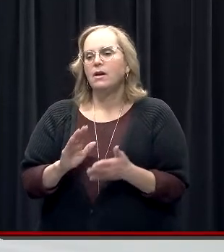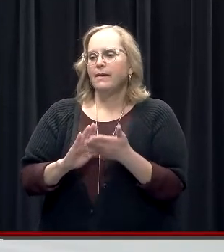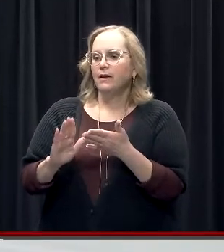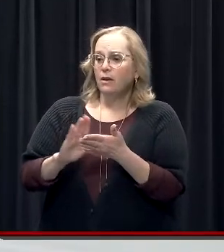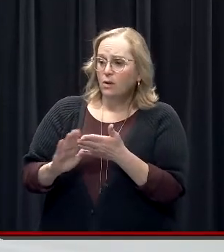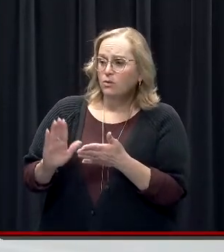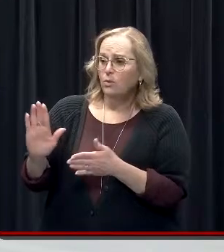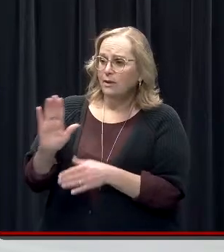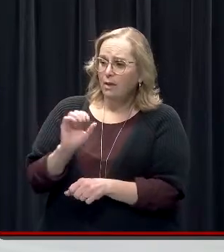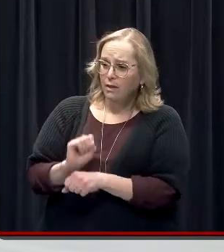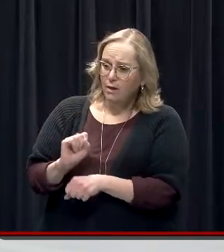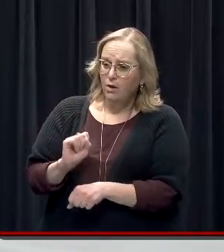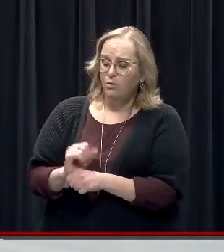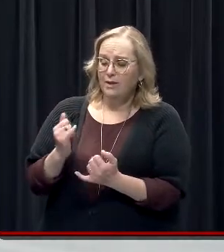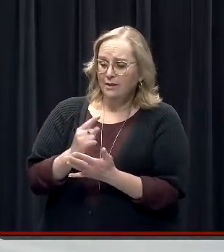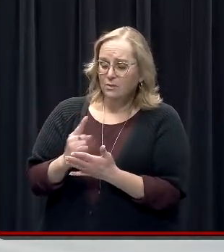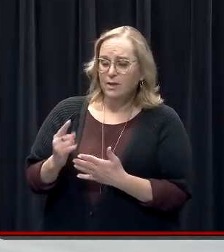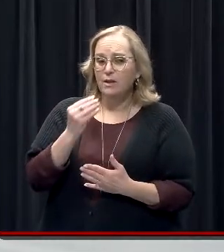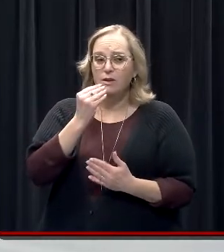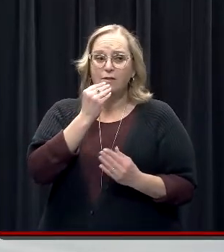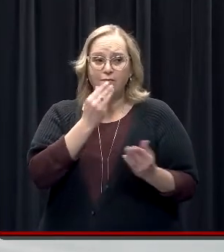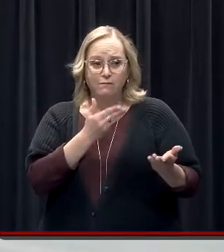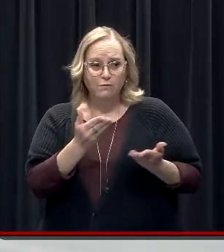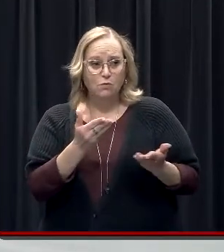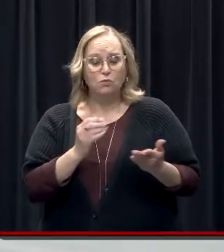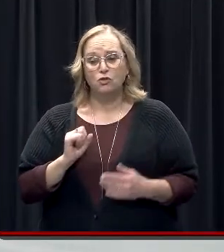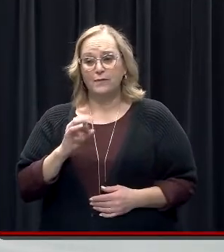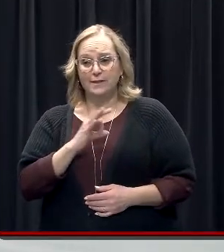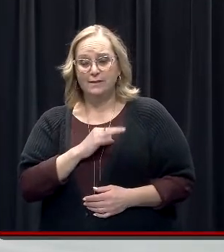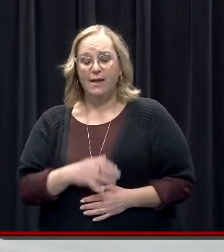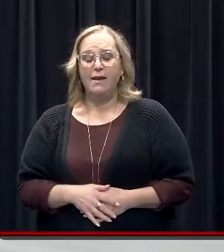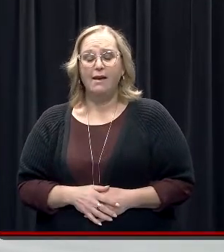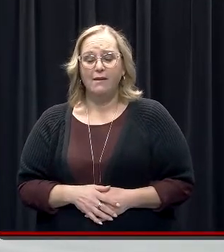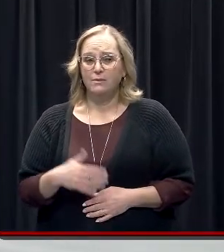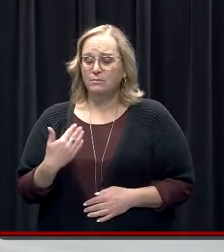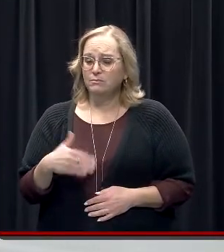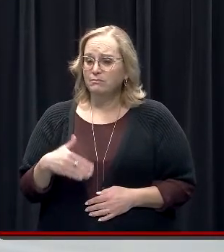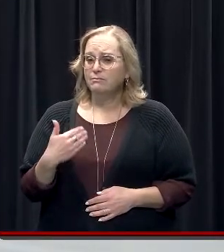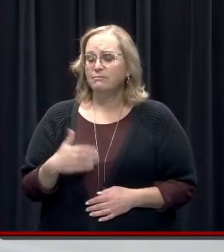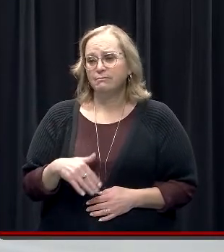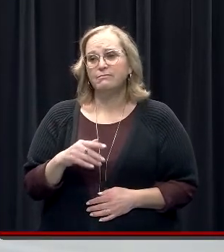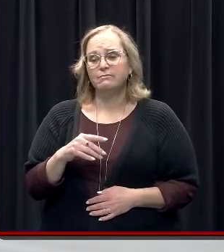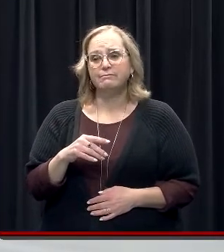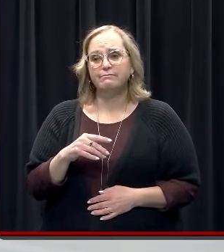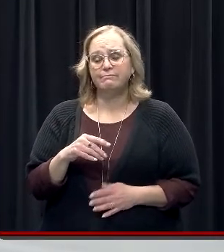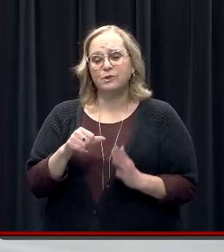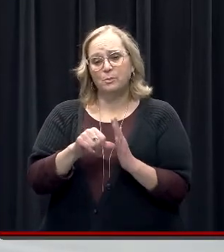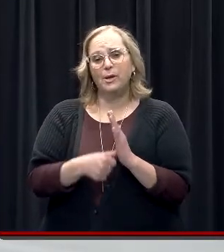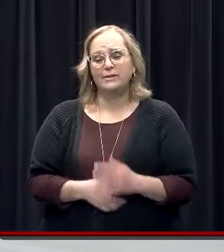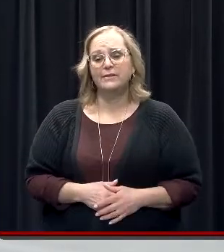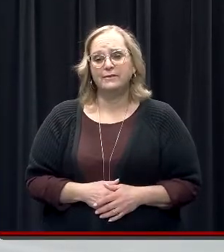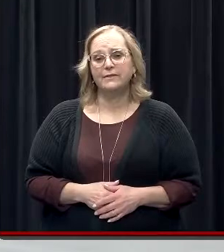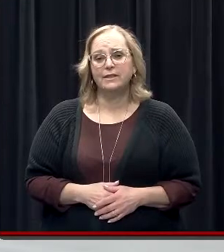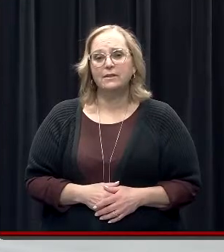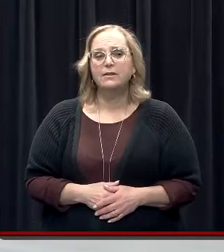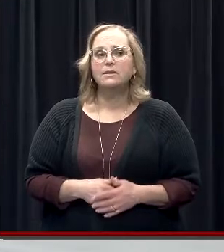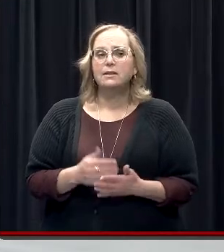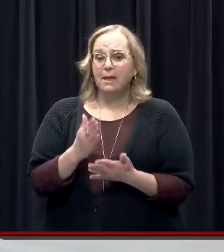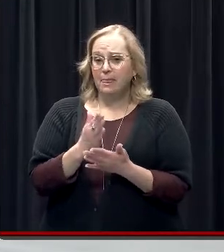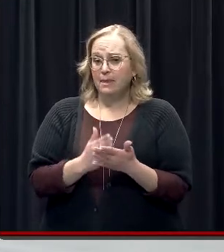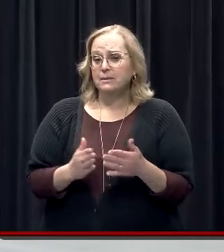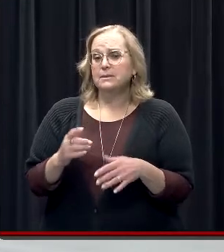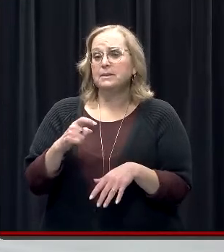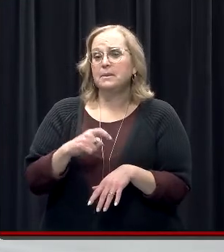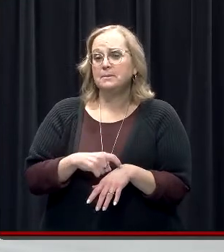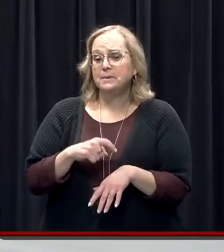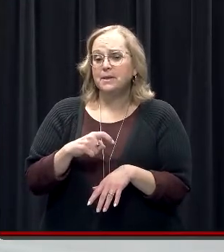that they've done this week, our food service staff. It really has been impressive, and you know, there are times where you just